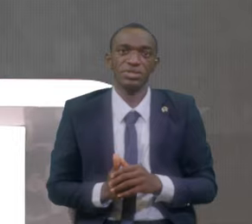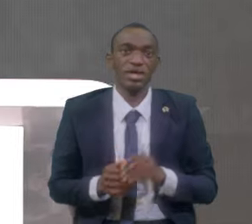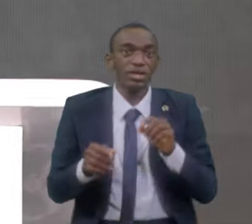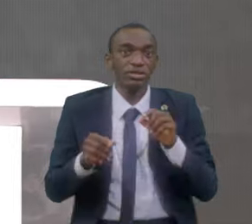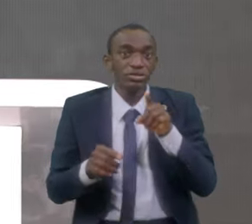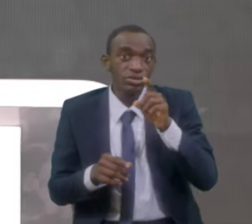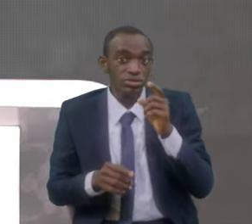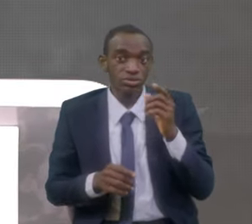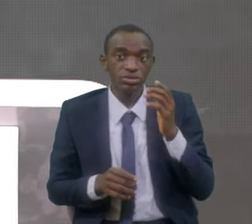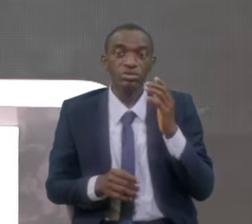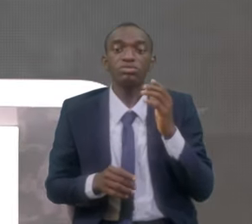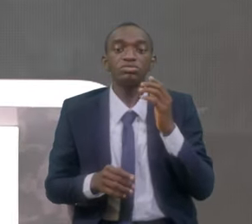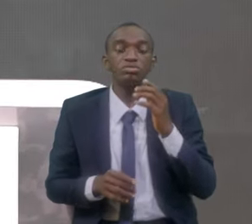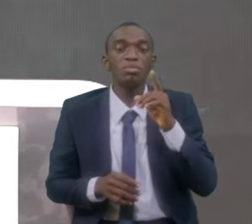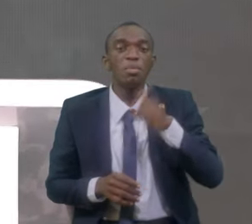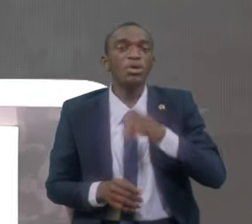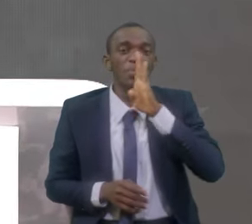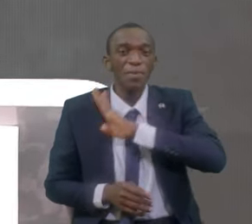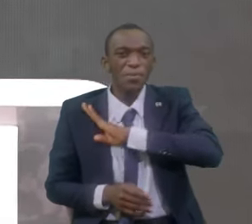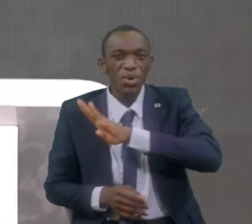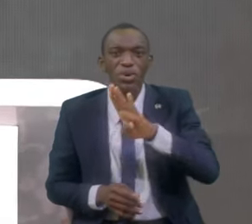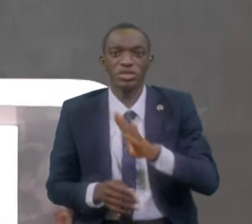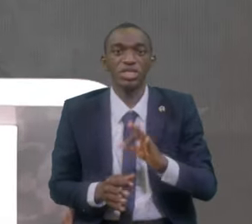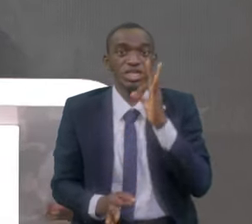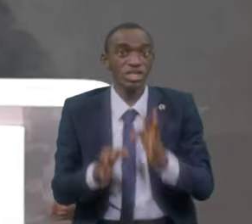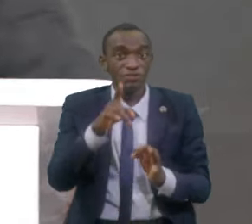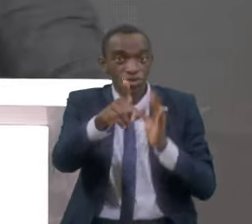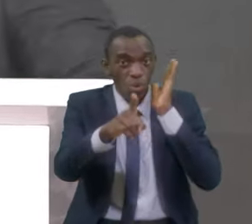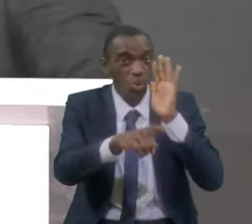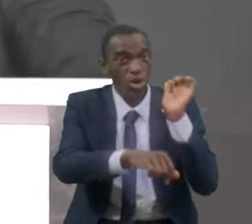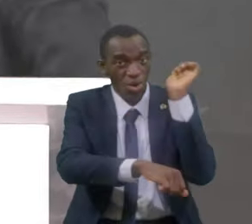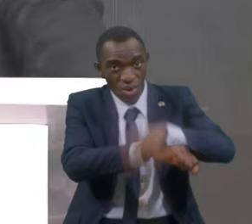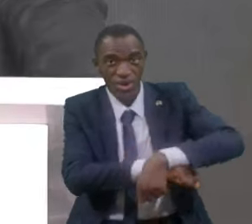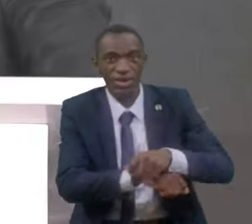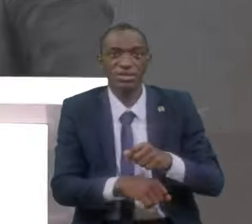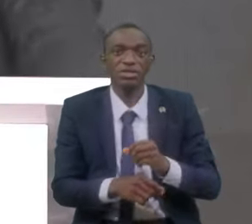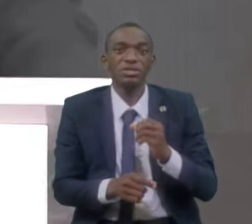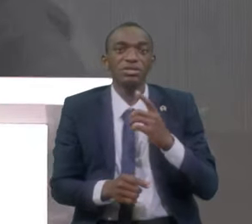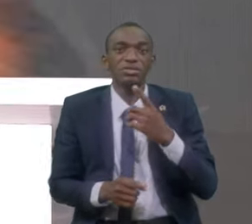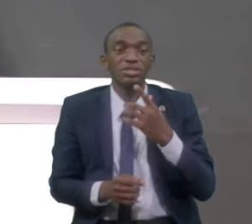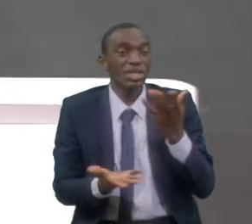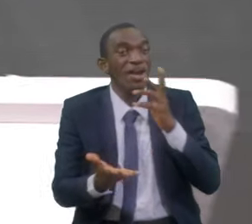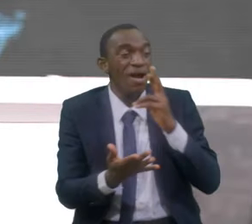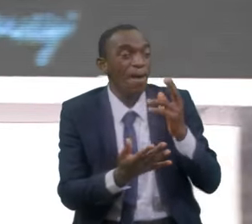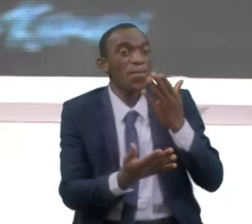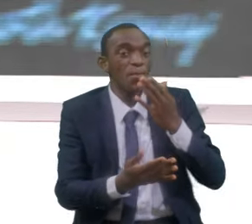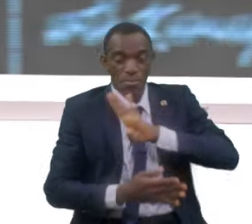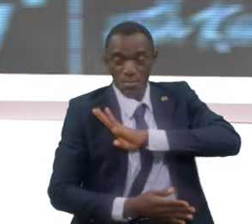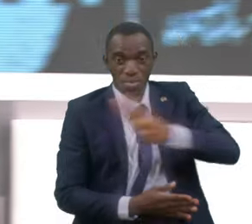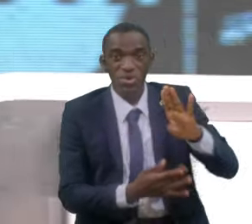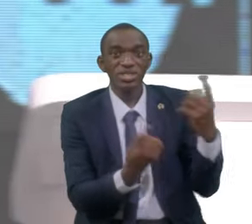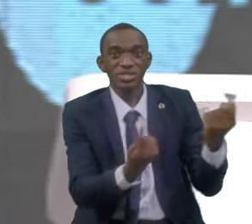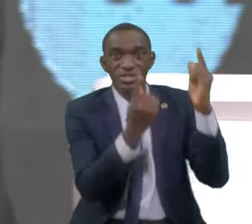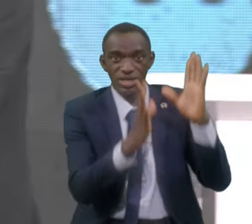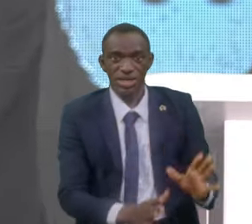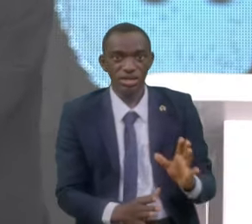A saint must be bold if you are going to conquer. They are bold sinners. Those sinners are